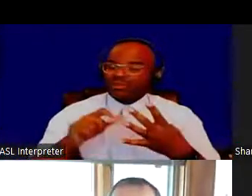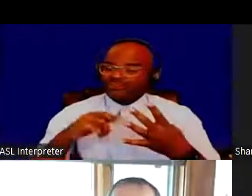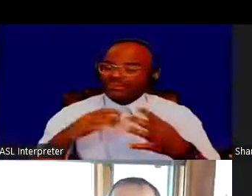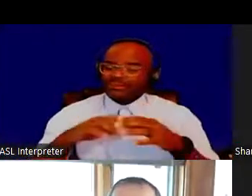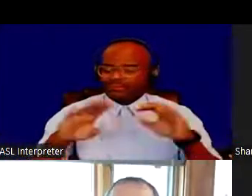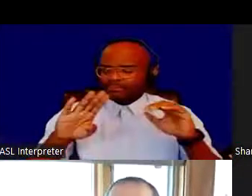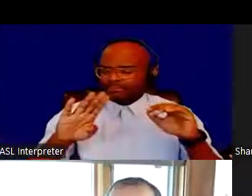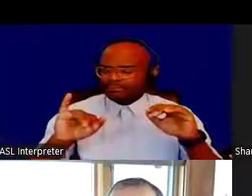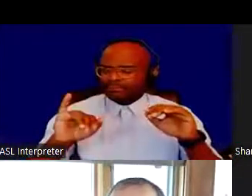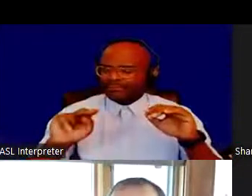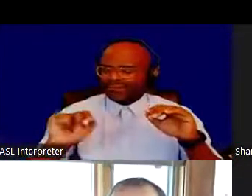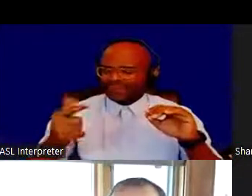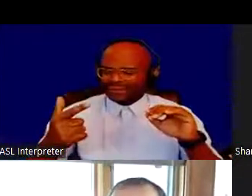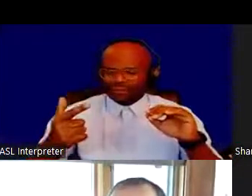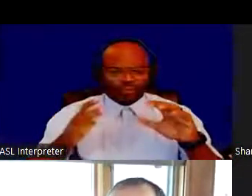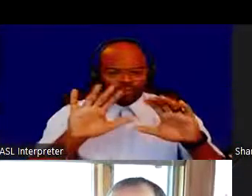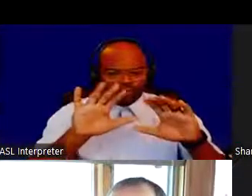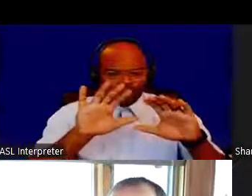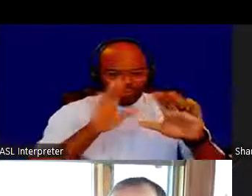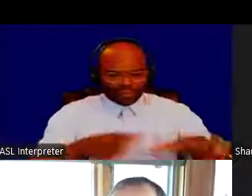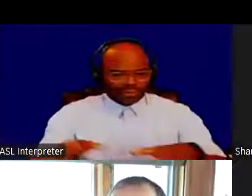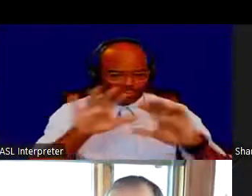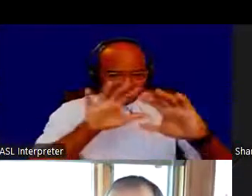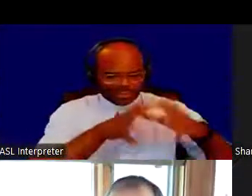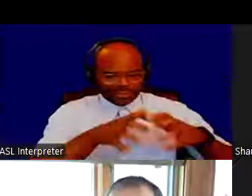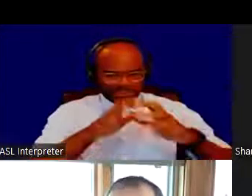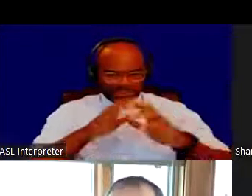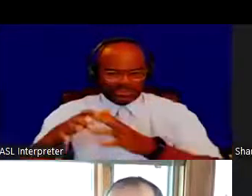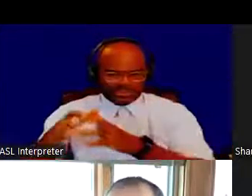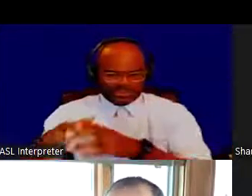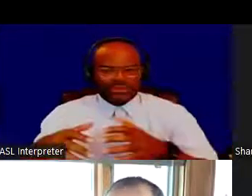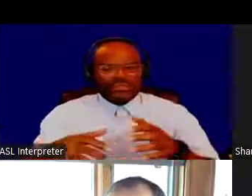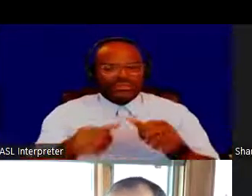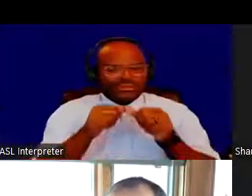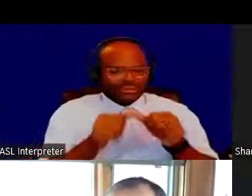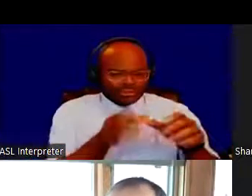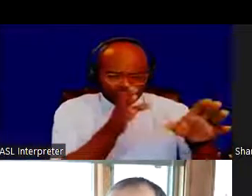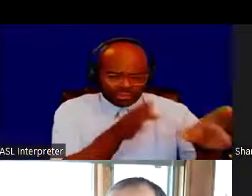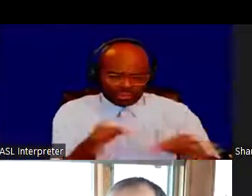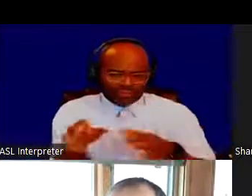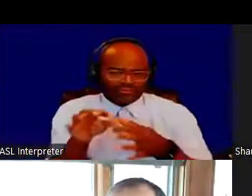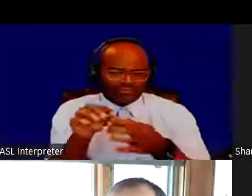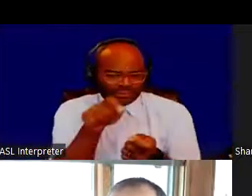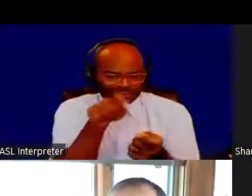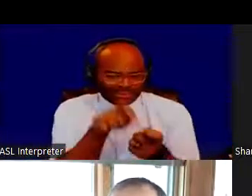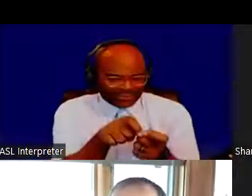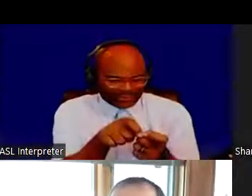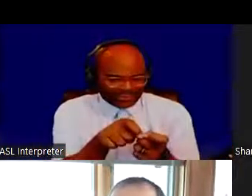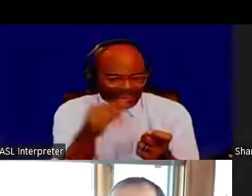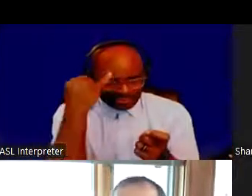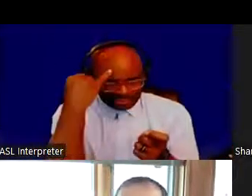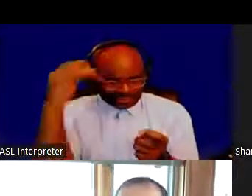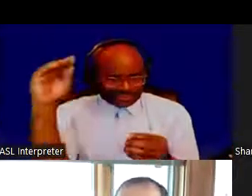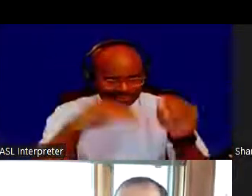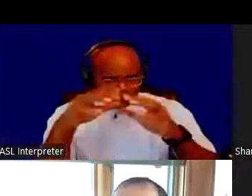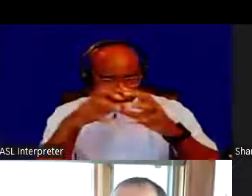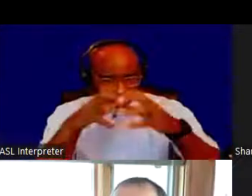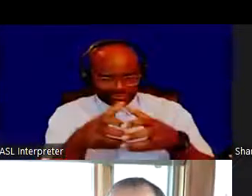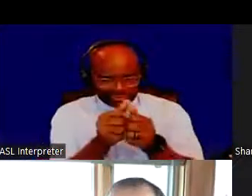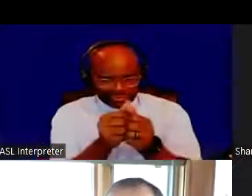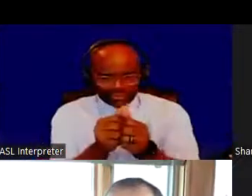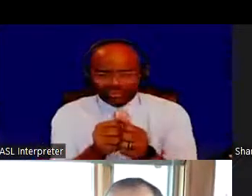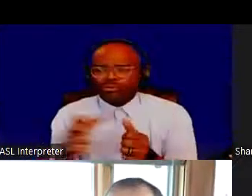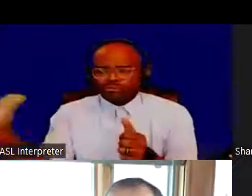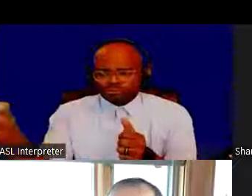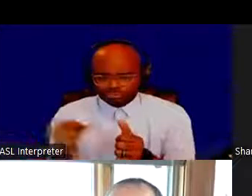getting, like I said, a consistent organization when it comes to specificity of ideas, and figuring out what can be lumped and what